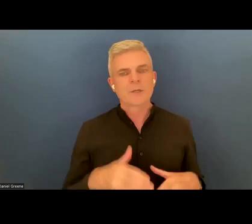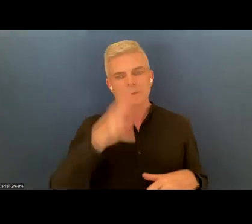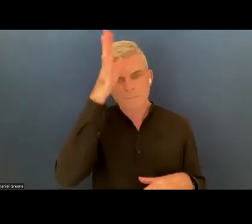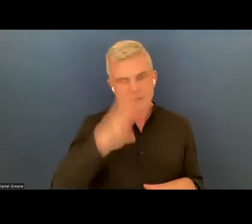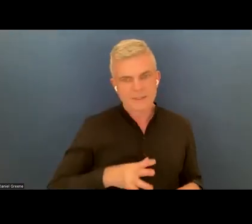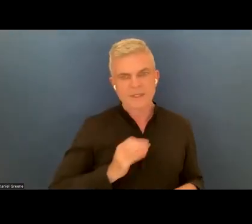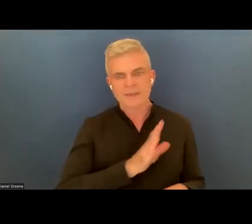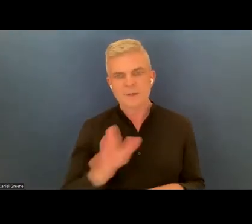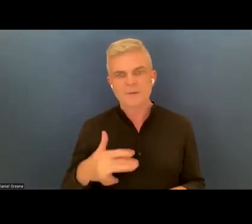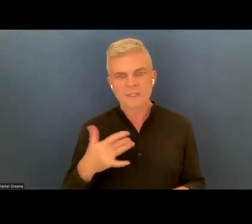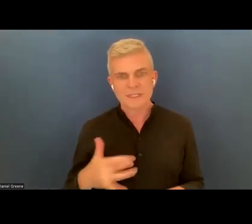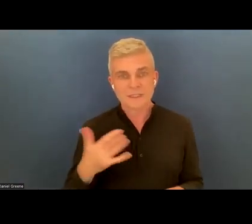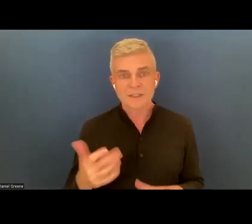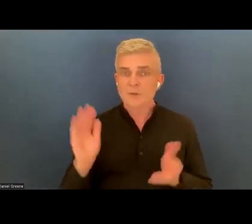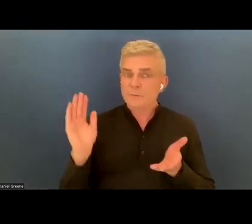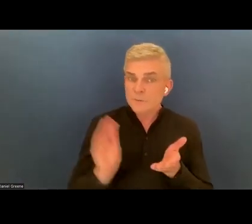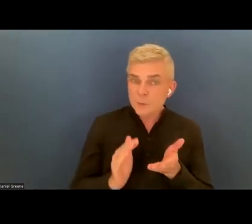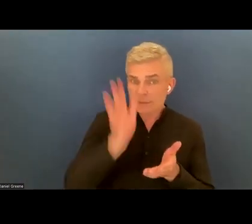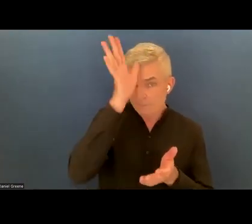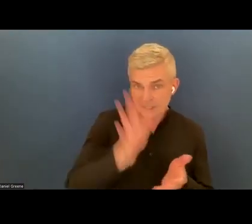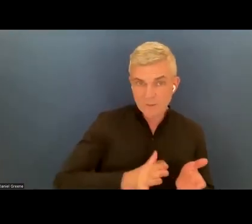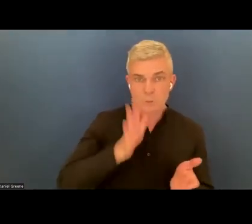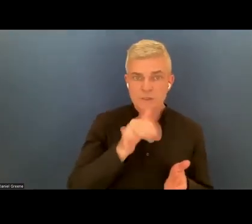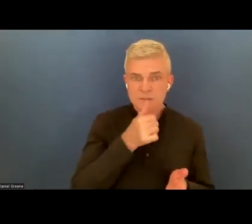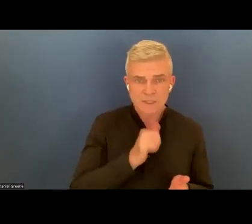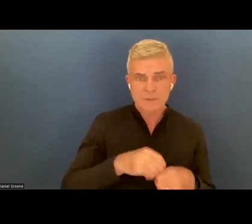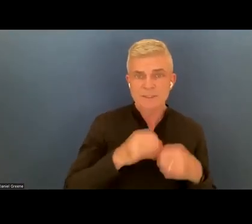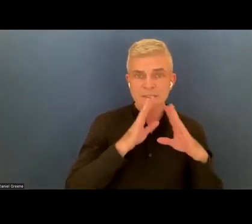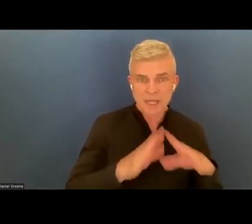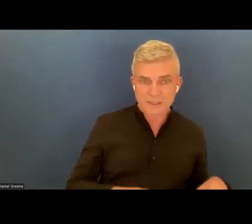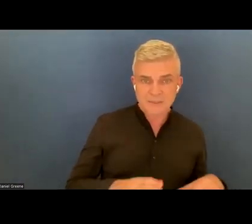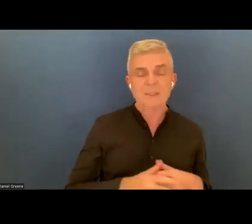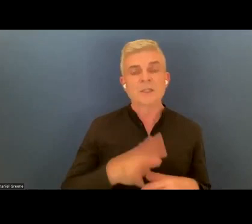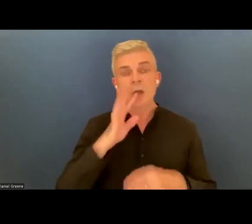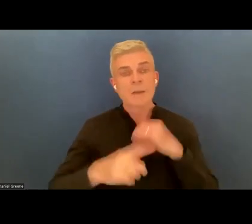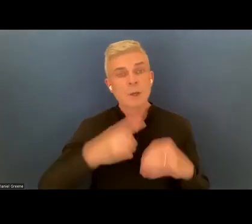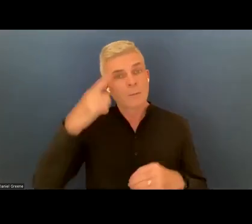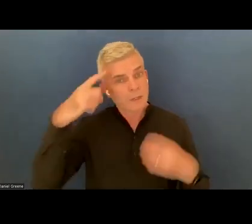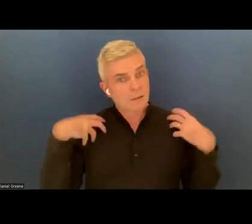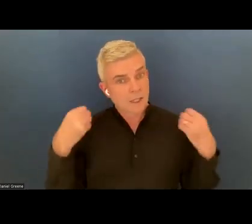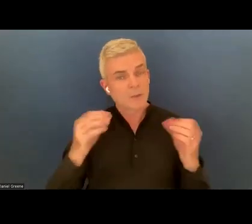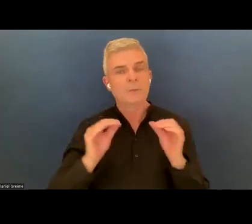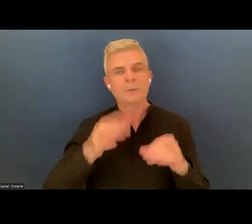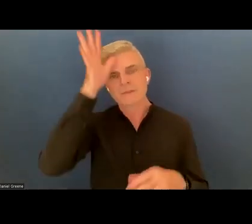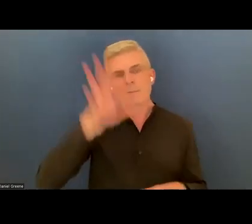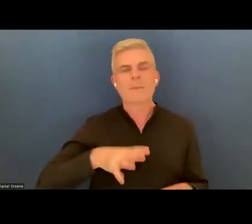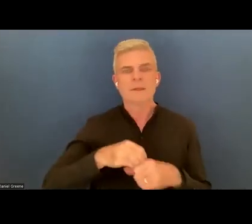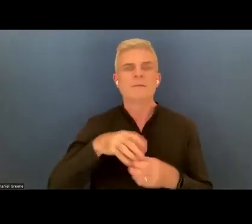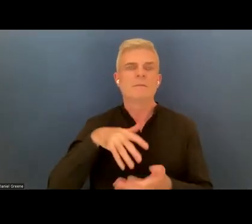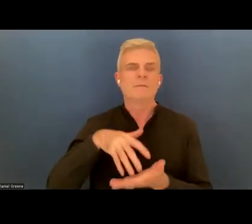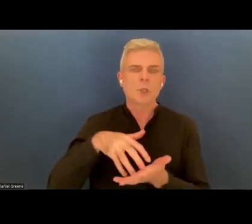men would suffer in silence. Talking about mental health puts men in a vulnerable position, which is understandably uncomfortable and